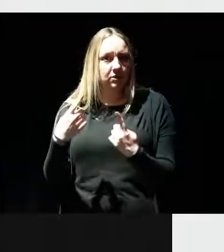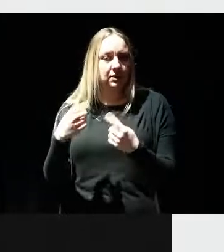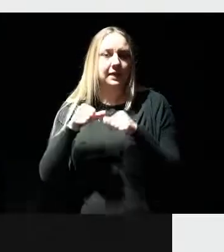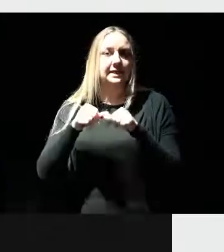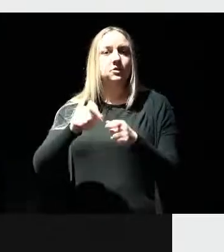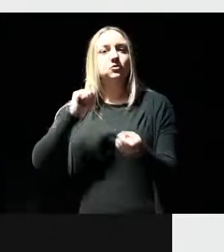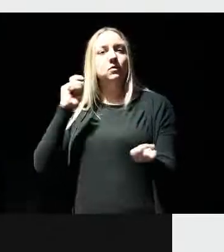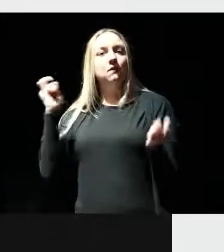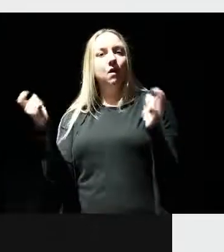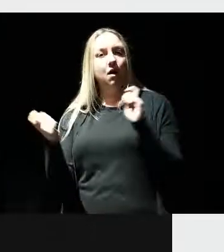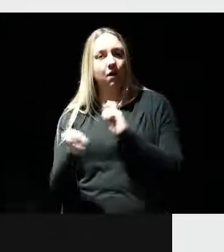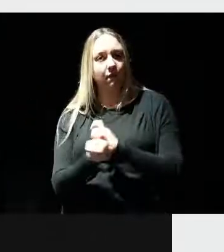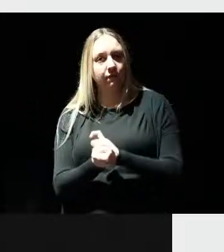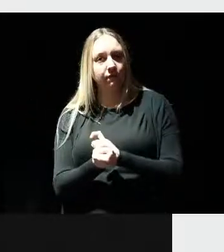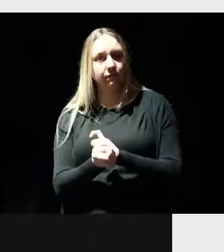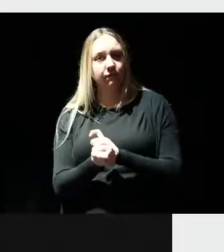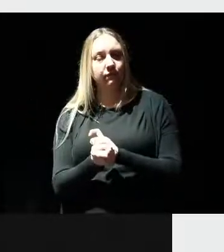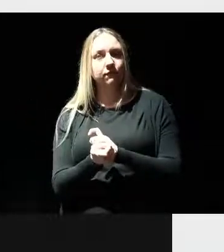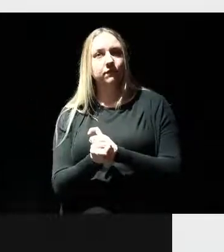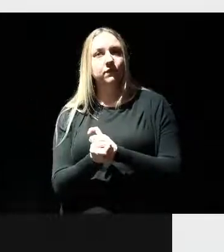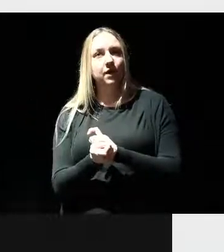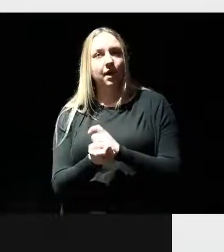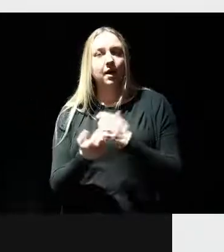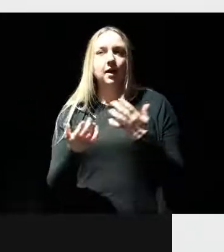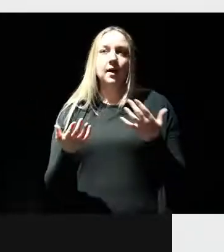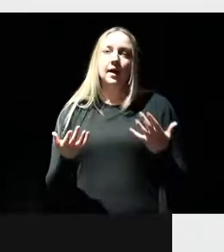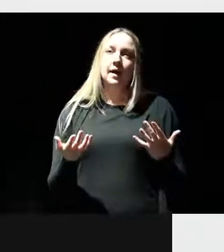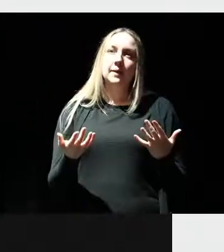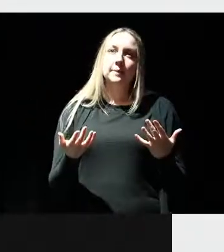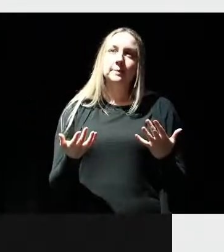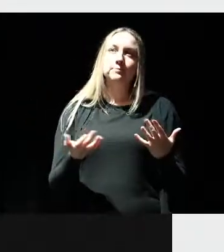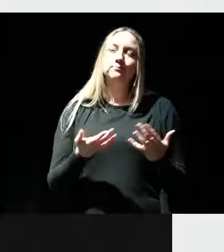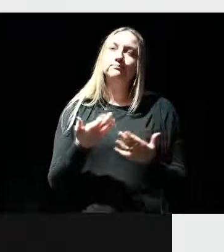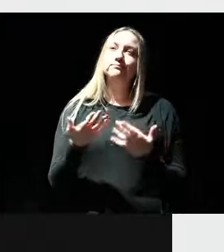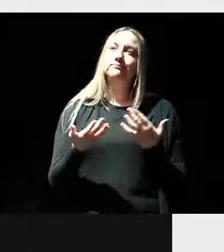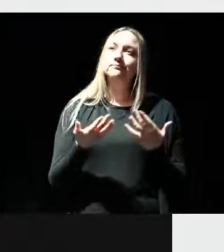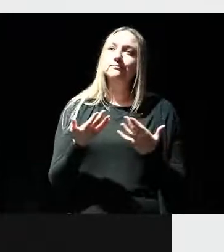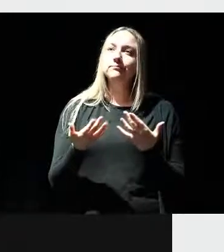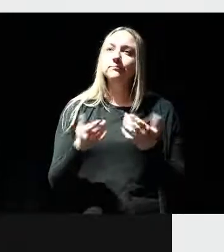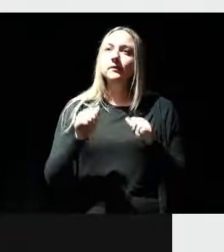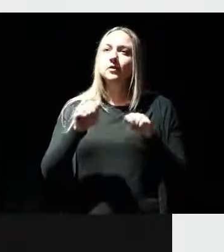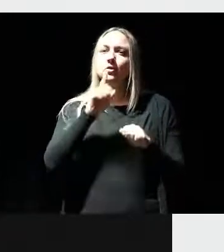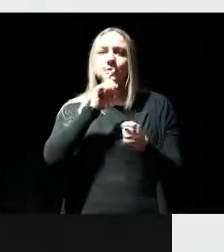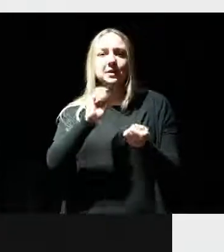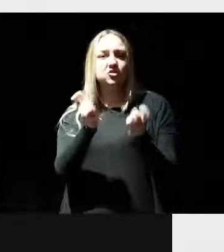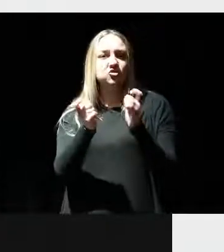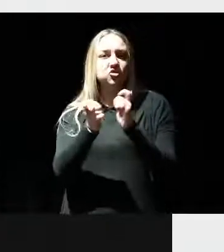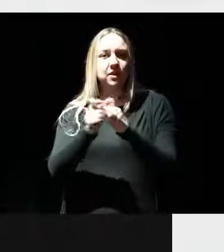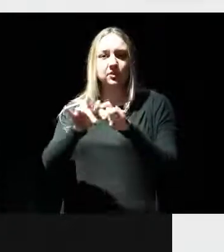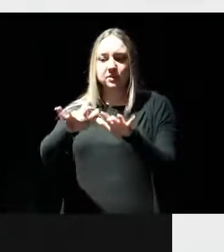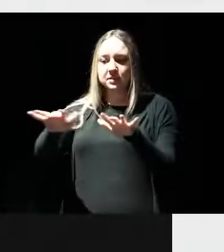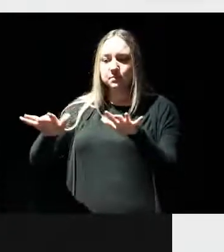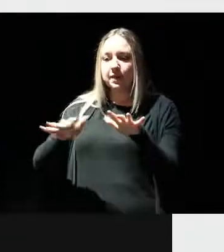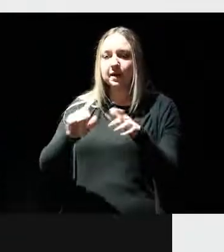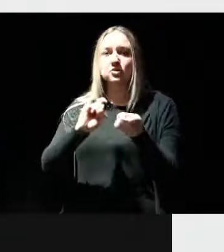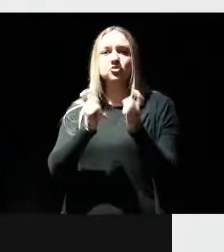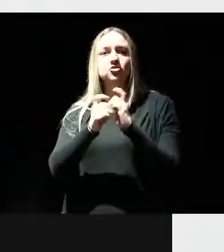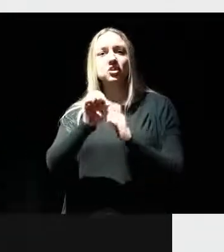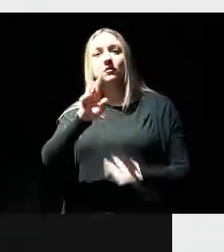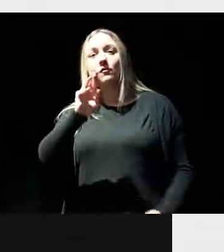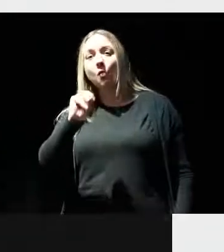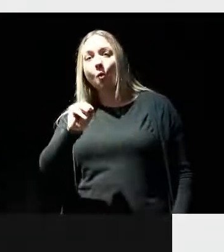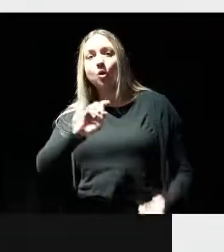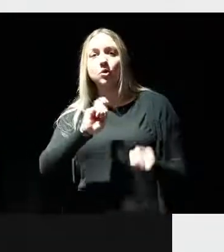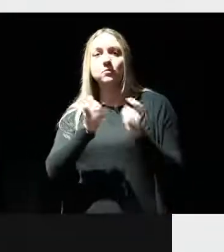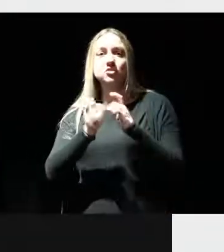and how it renegotiates spaces, forms, connections,